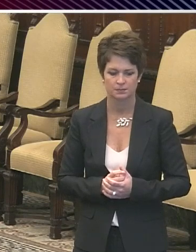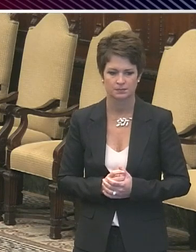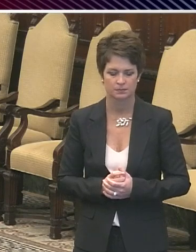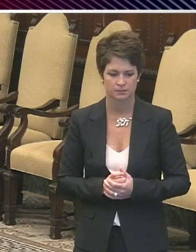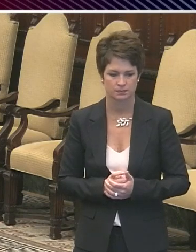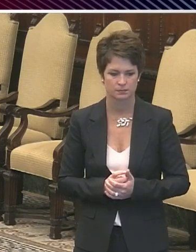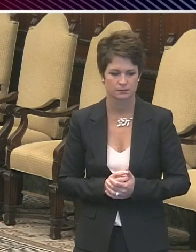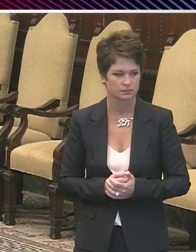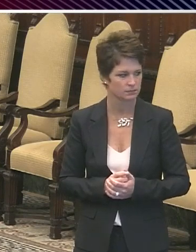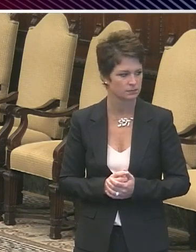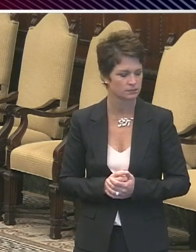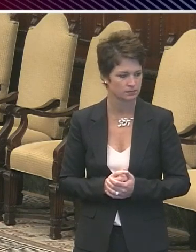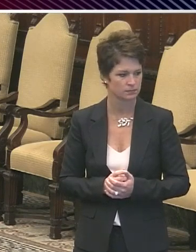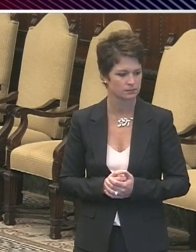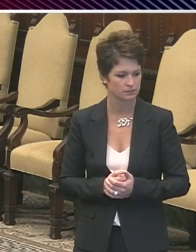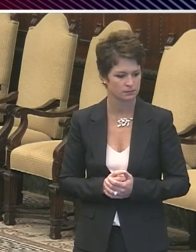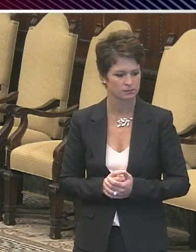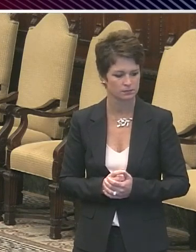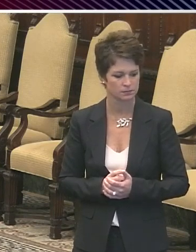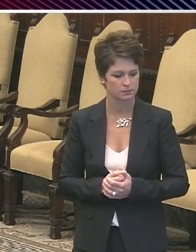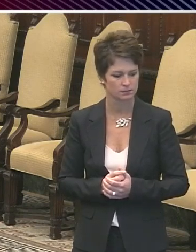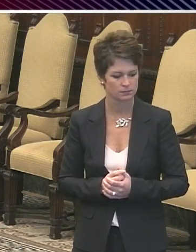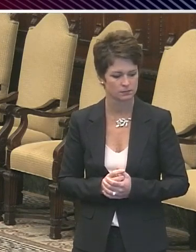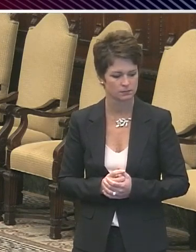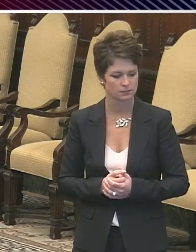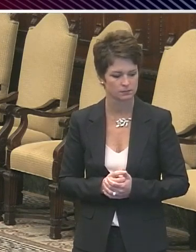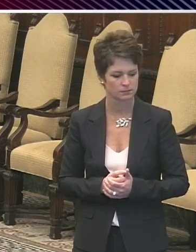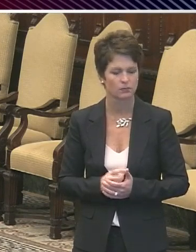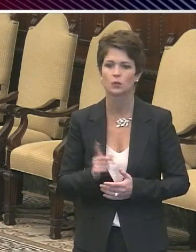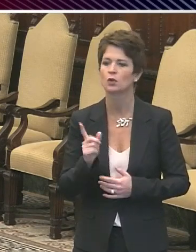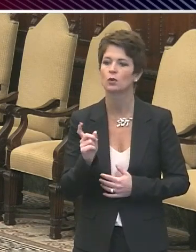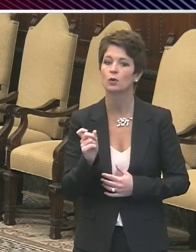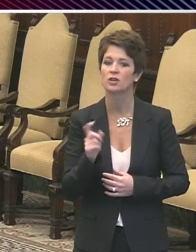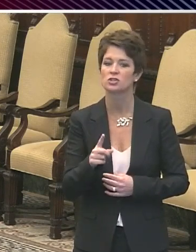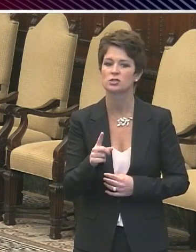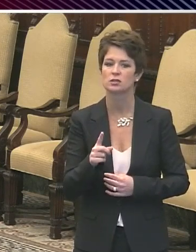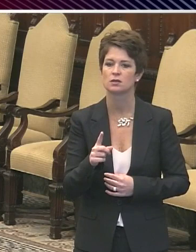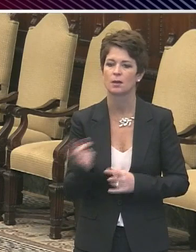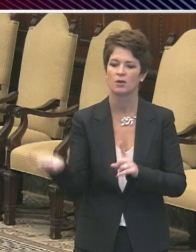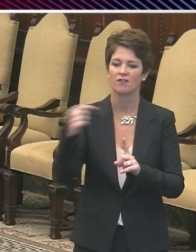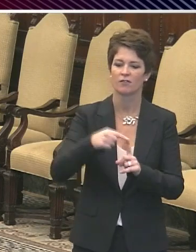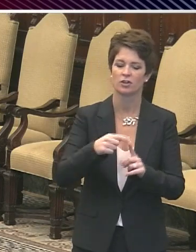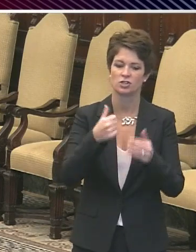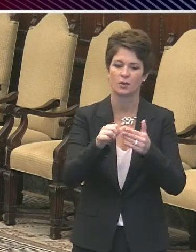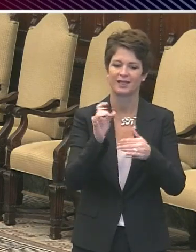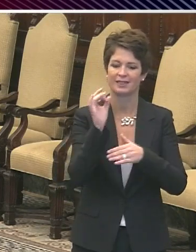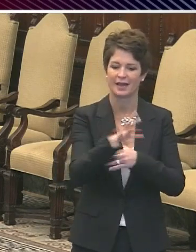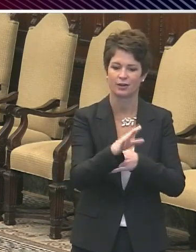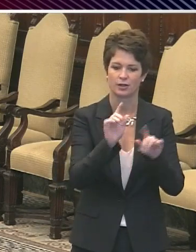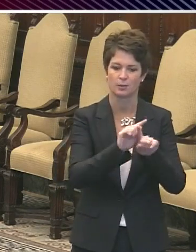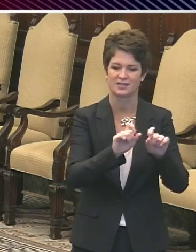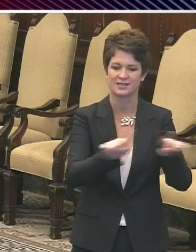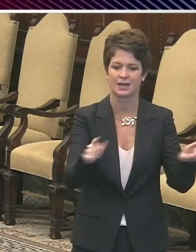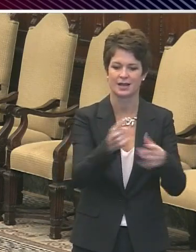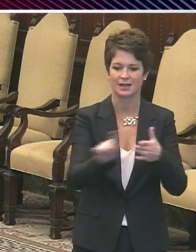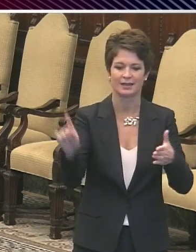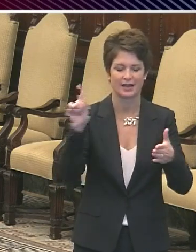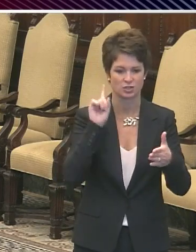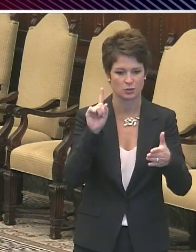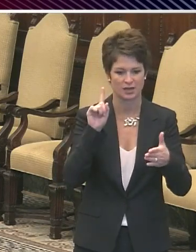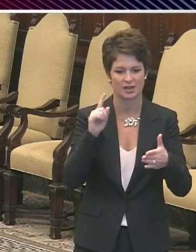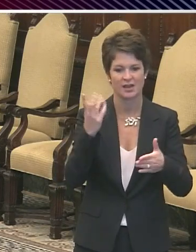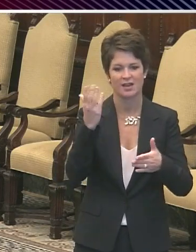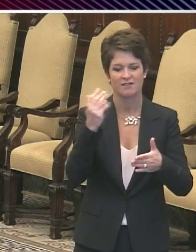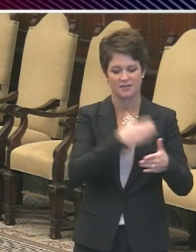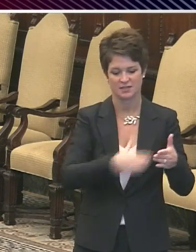fondos adicionales para cubrir el déficit presupuestario. I'm referring to a letter that was circulated last week, and it was sent on behalf of